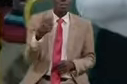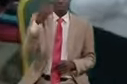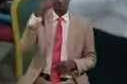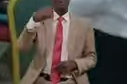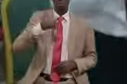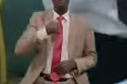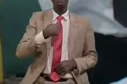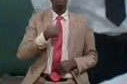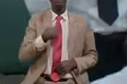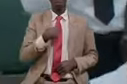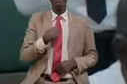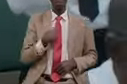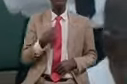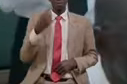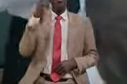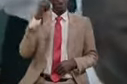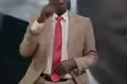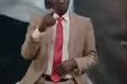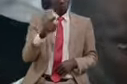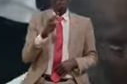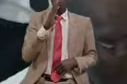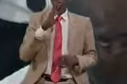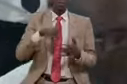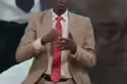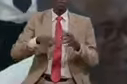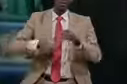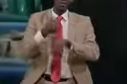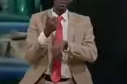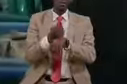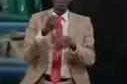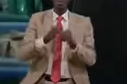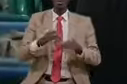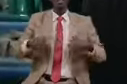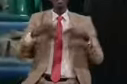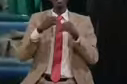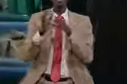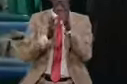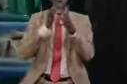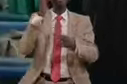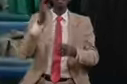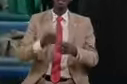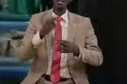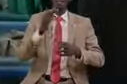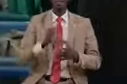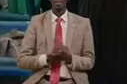be it confirmed in your life in Jesus' name.